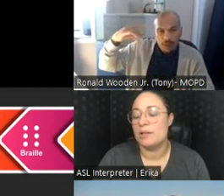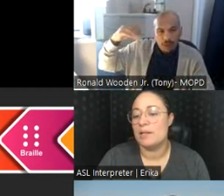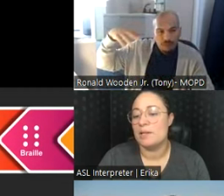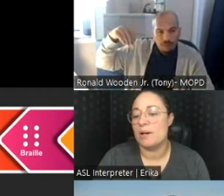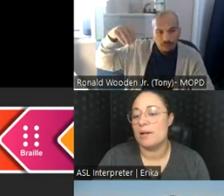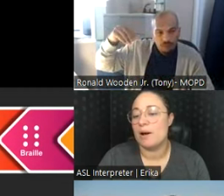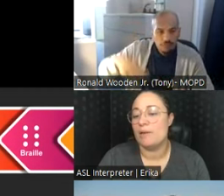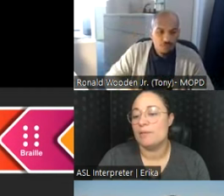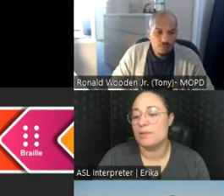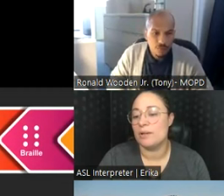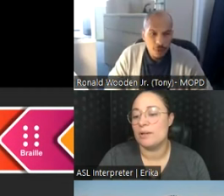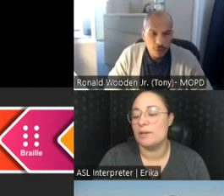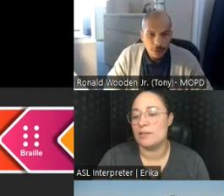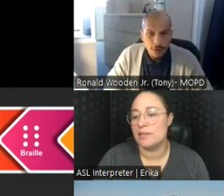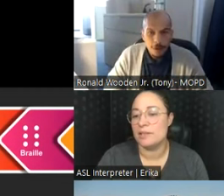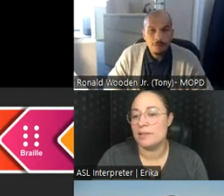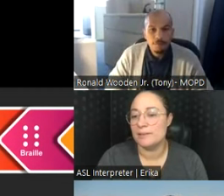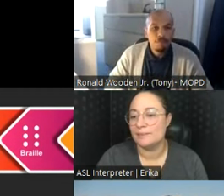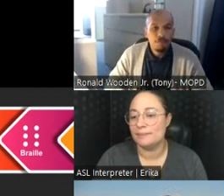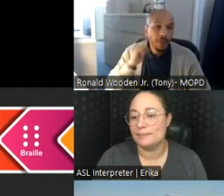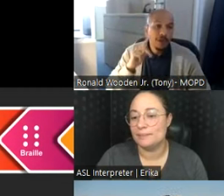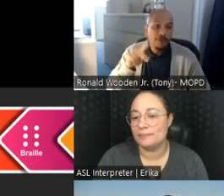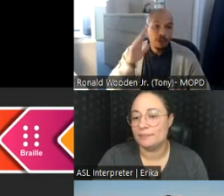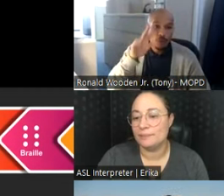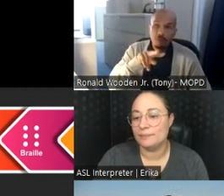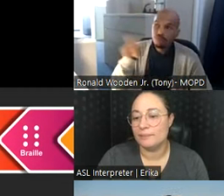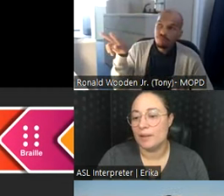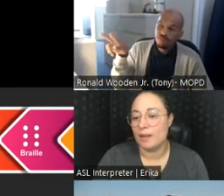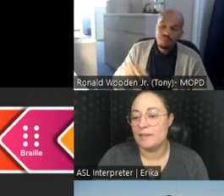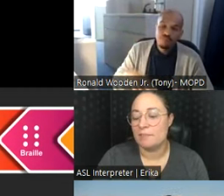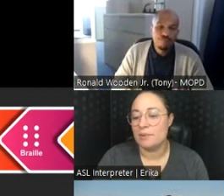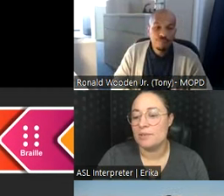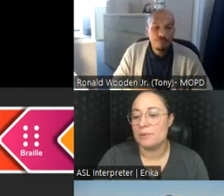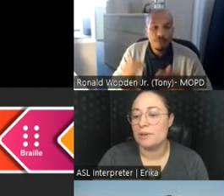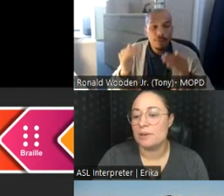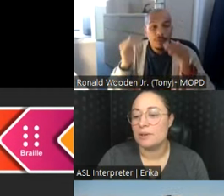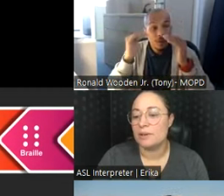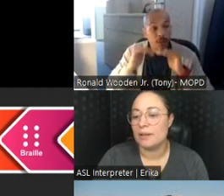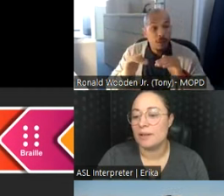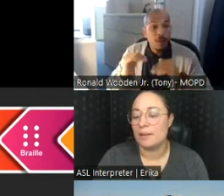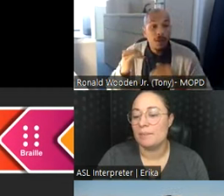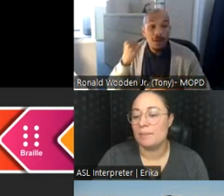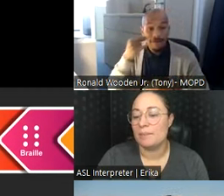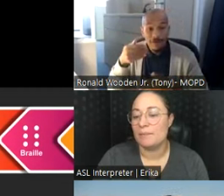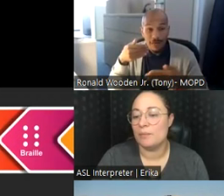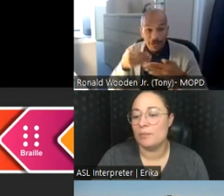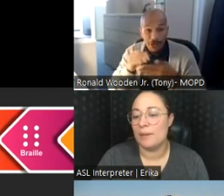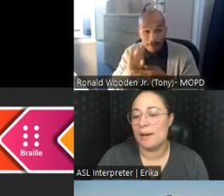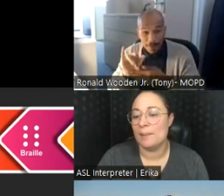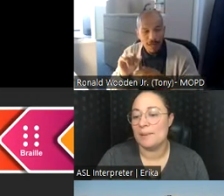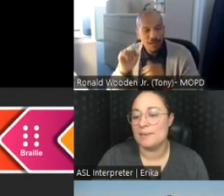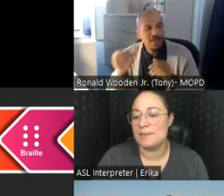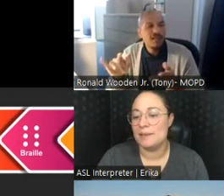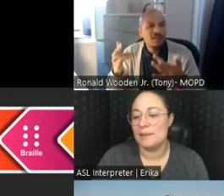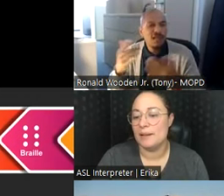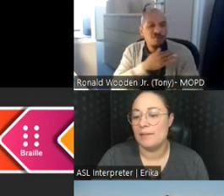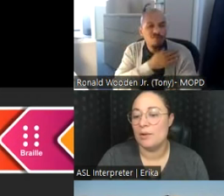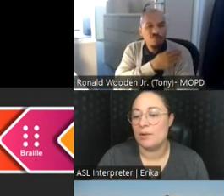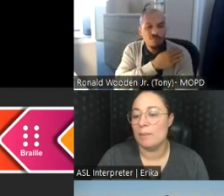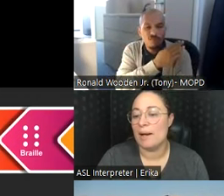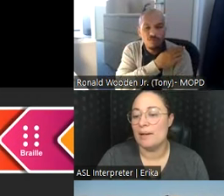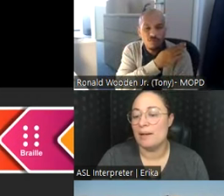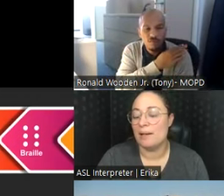switch the lights on and off to try to get their attention. A deaf person would look when that happens.